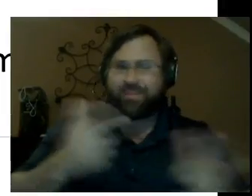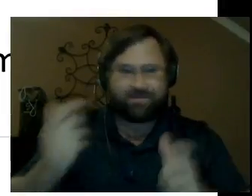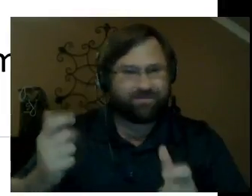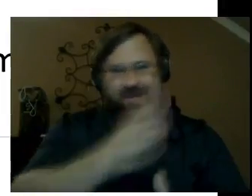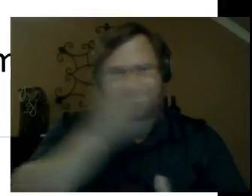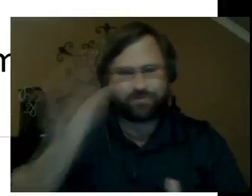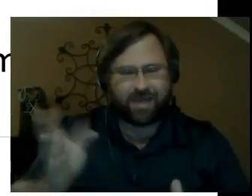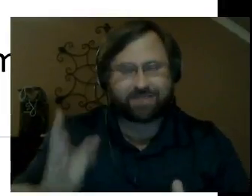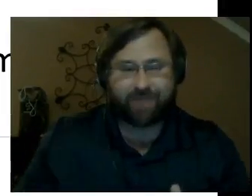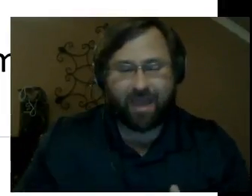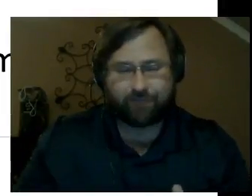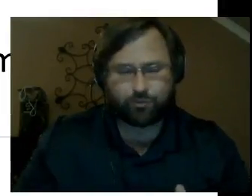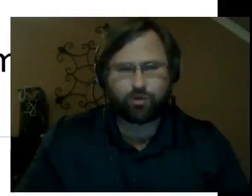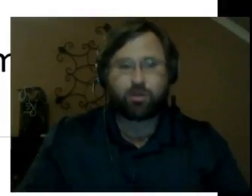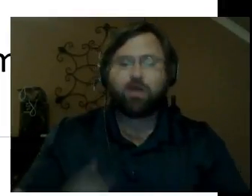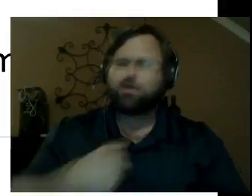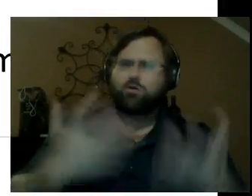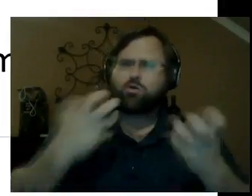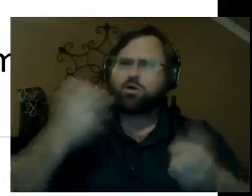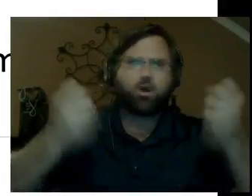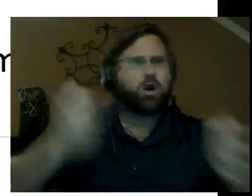car and then fast with the adjective afterward.